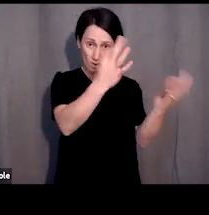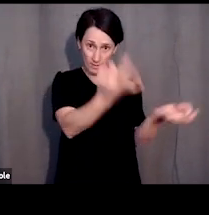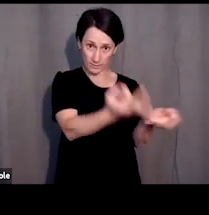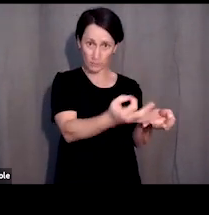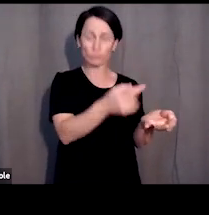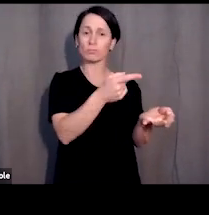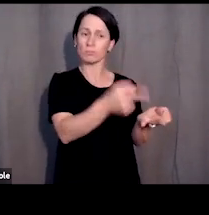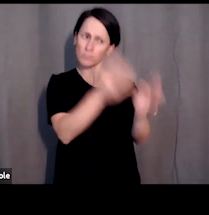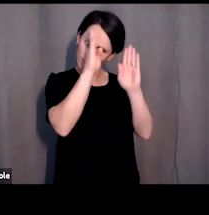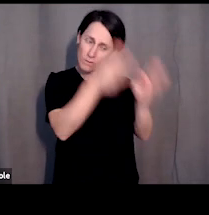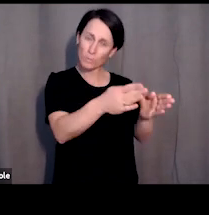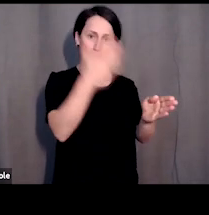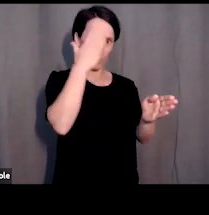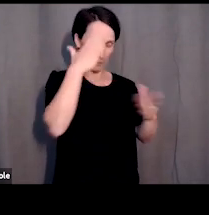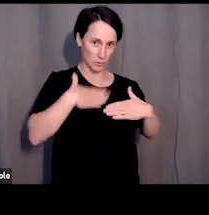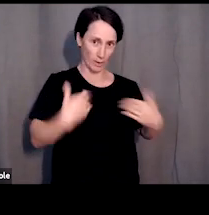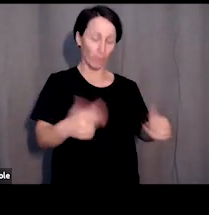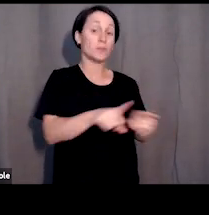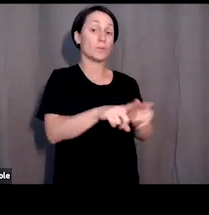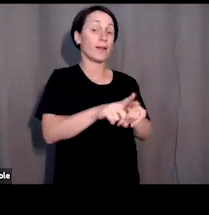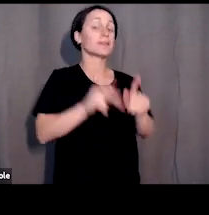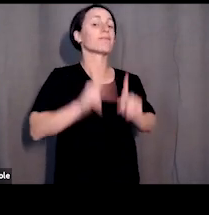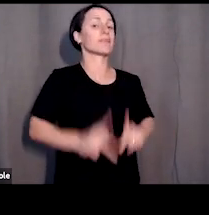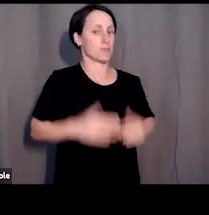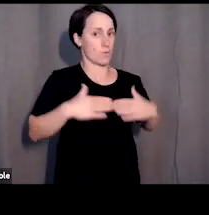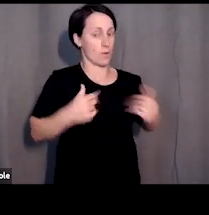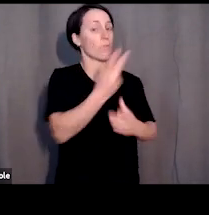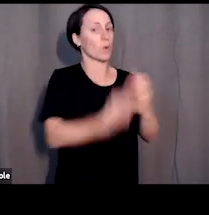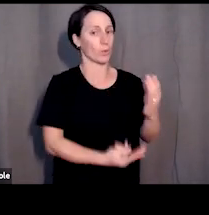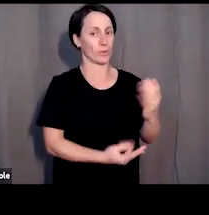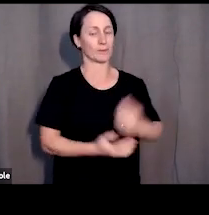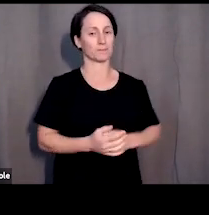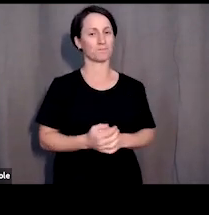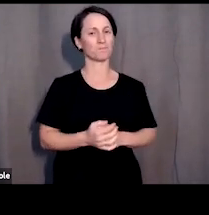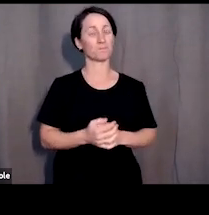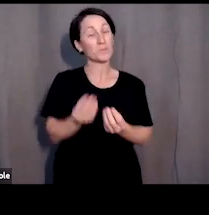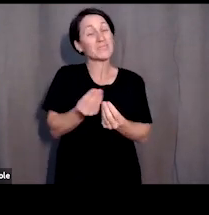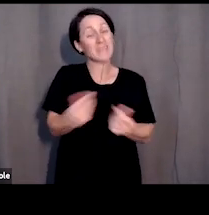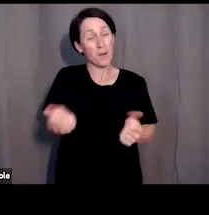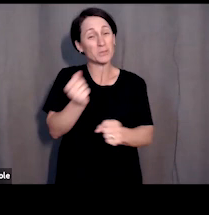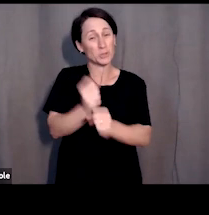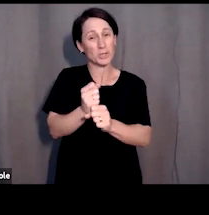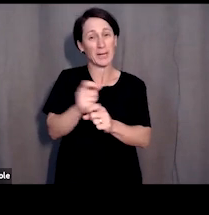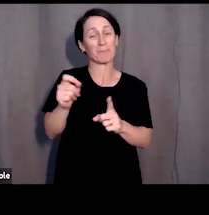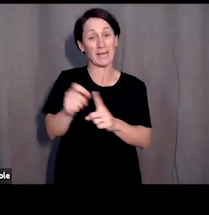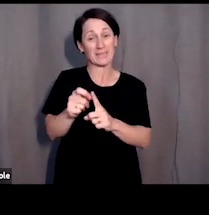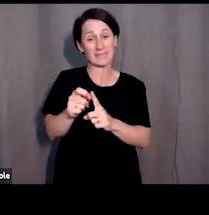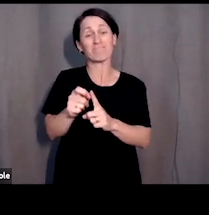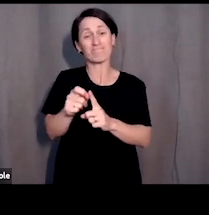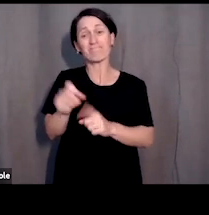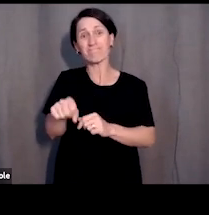mental health service. So across the board, GPs, some GPs did it, a lot didn't